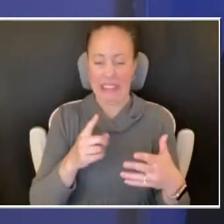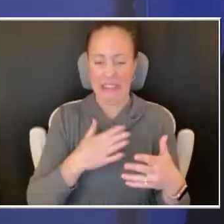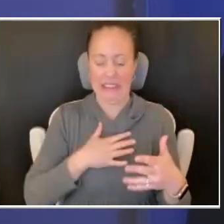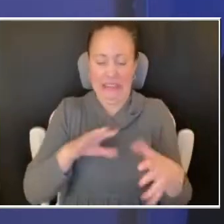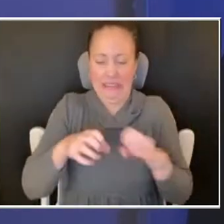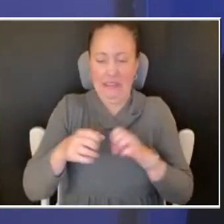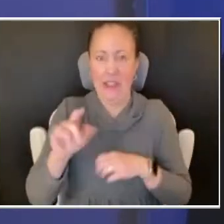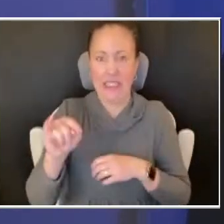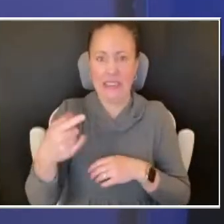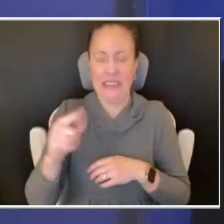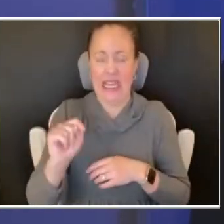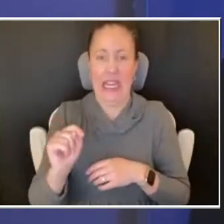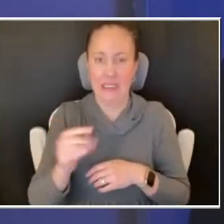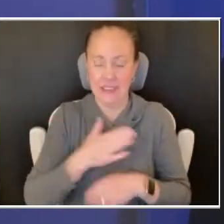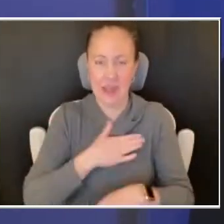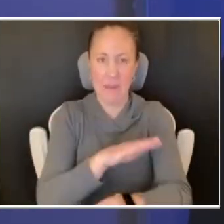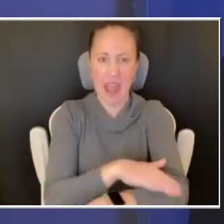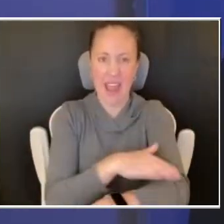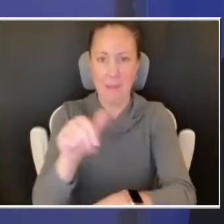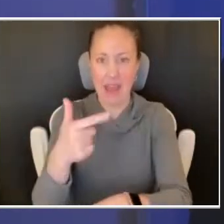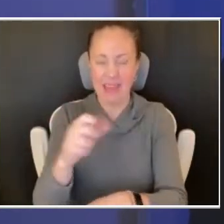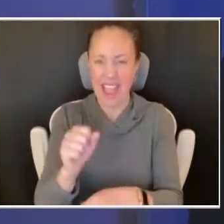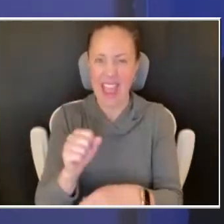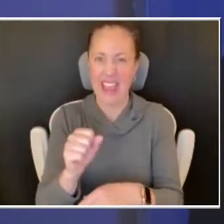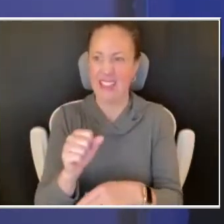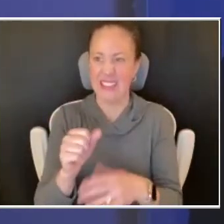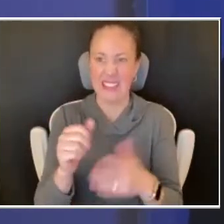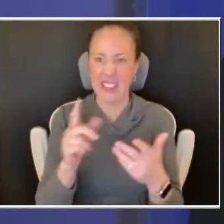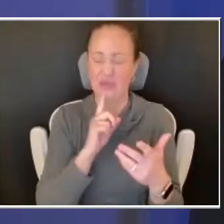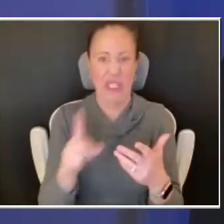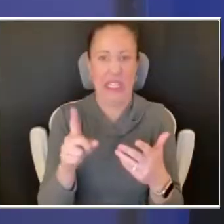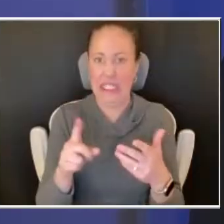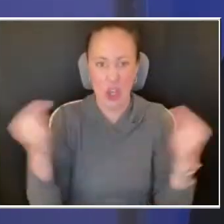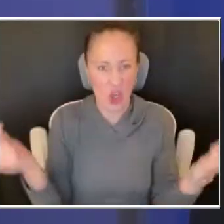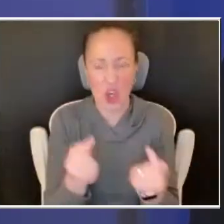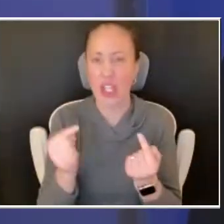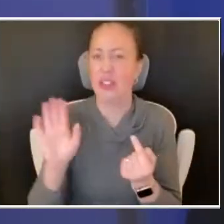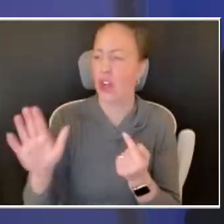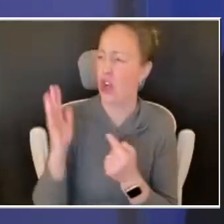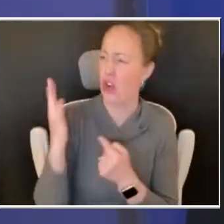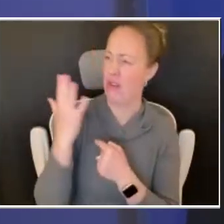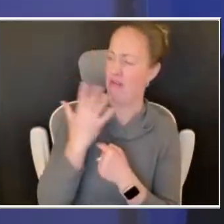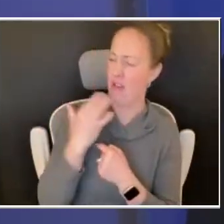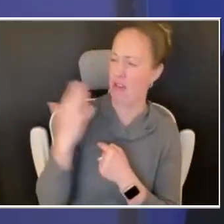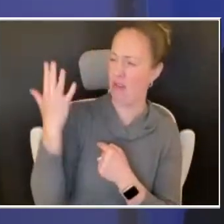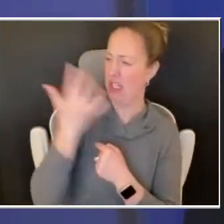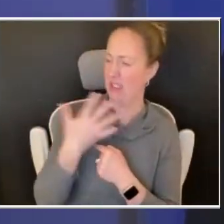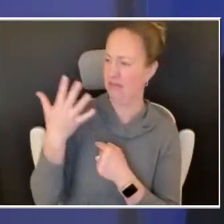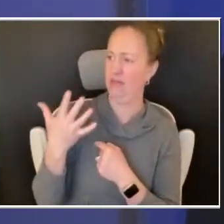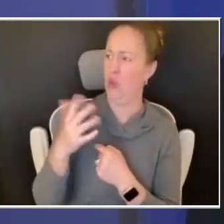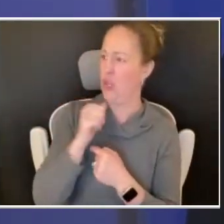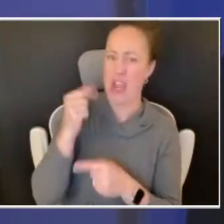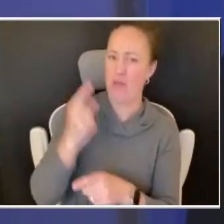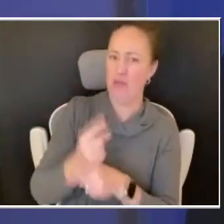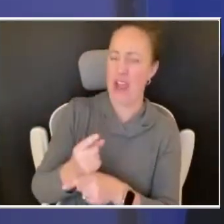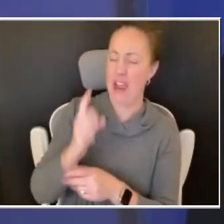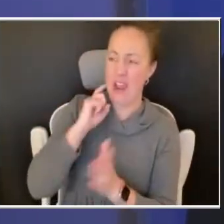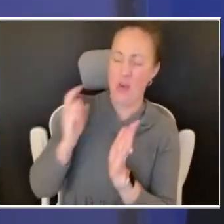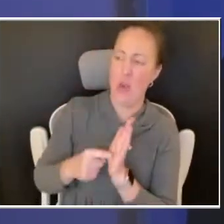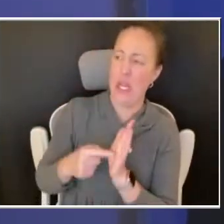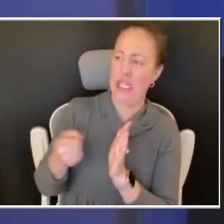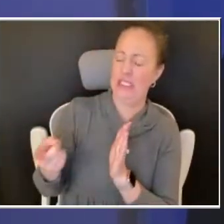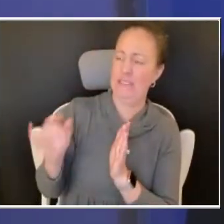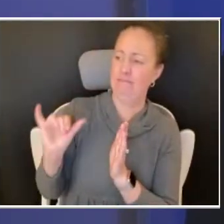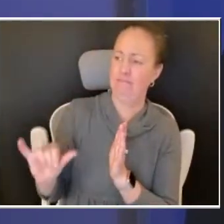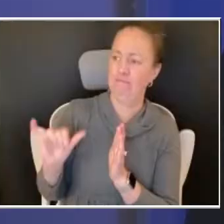and she looked a little, her coloring looked a little off, and I could tell that she had really exerted herself. And so I thought, that's interesting. And